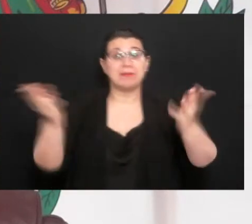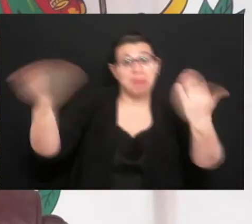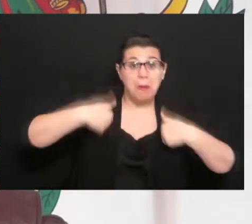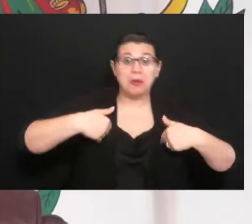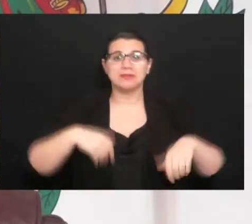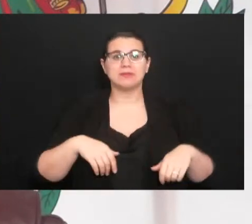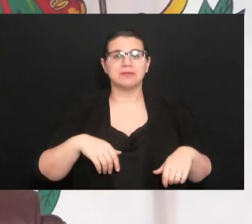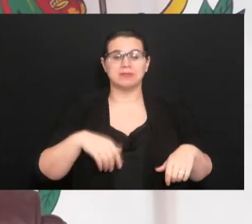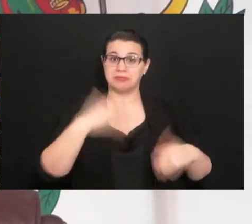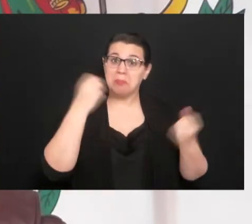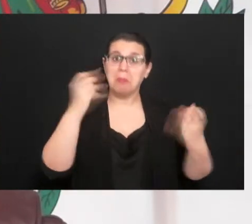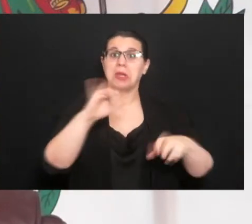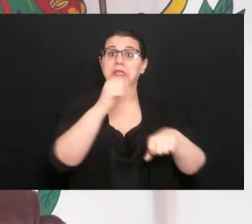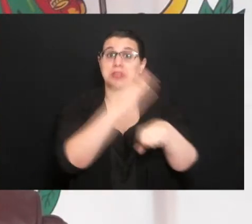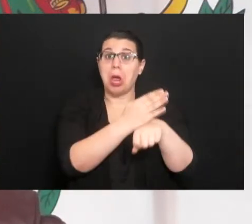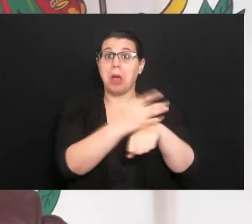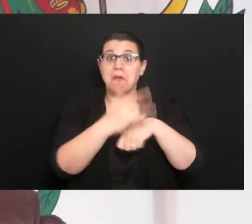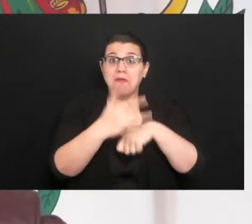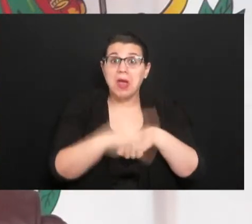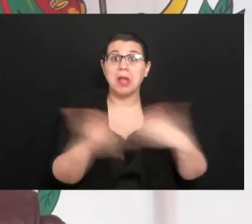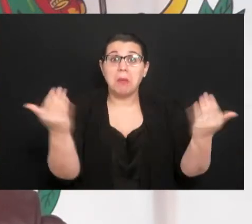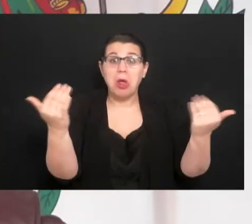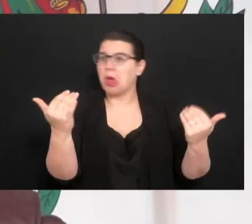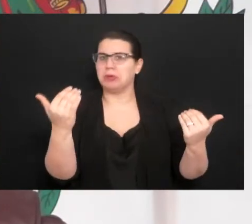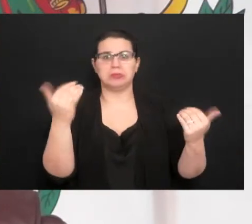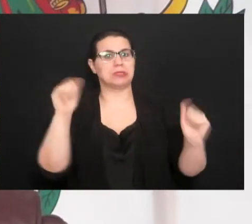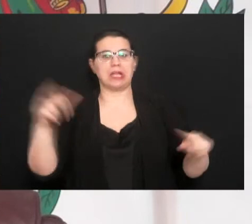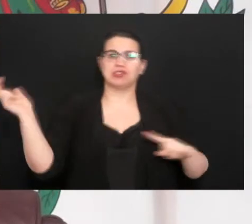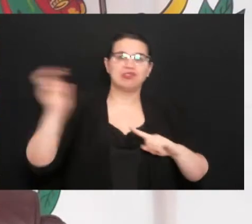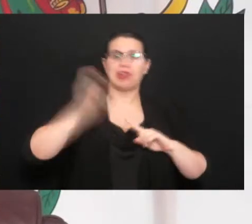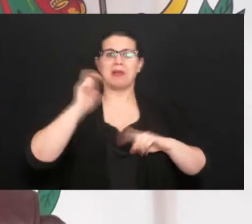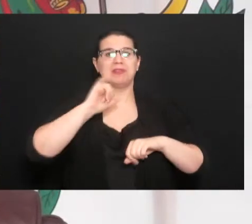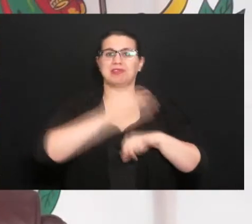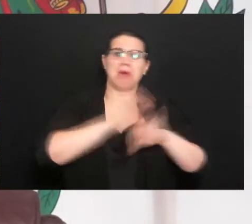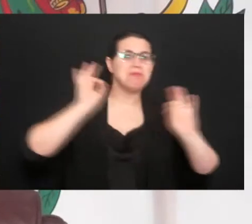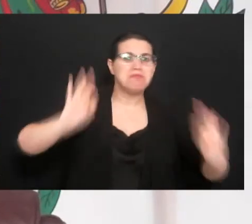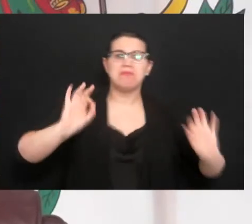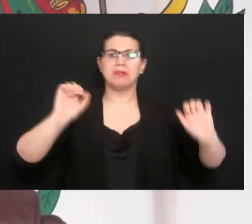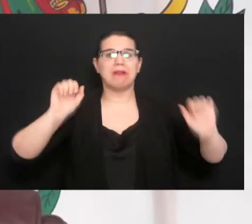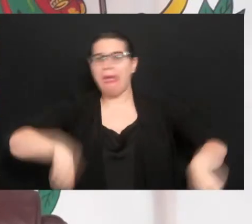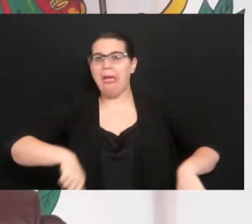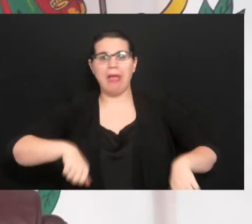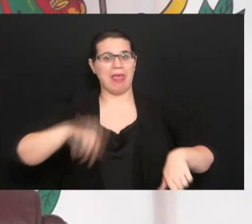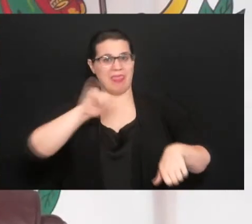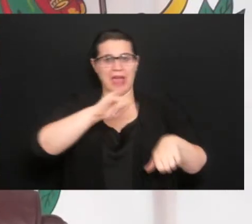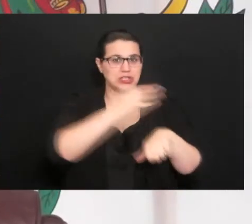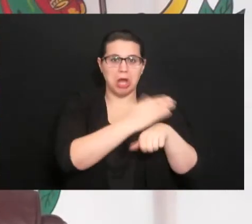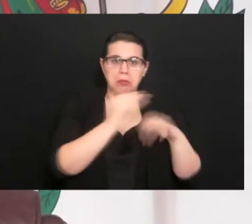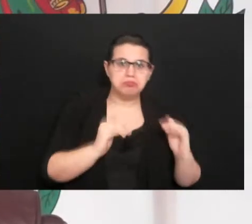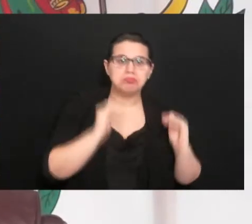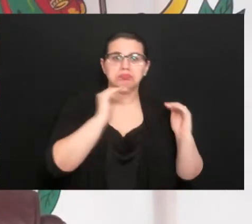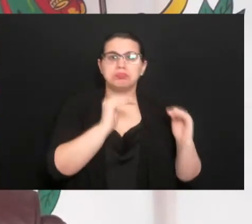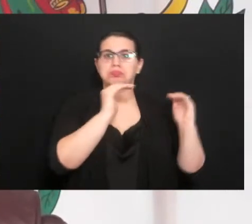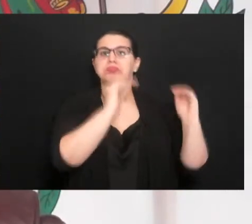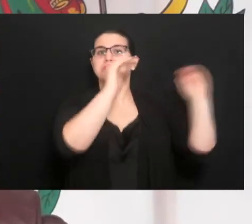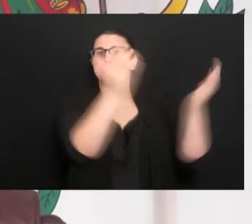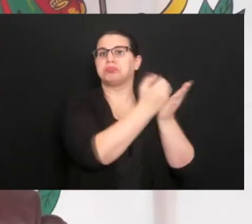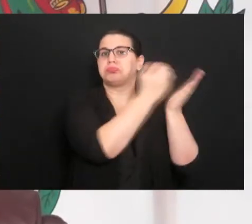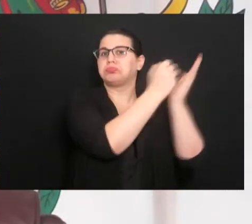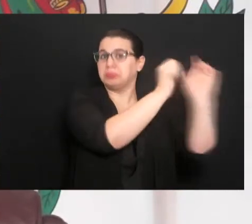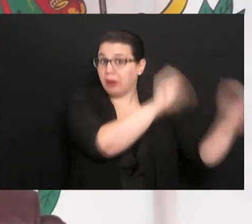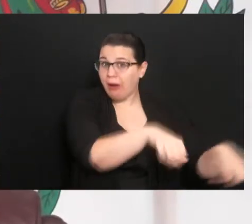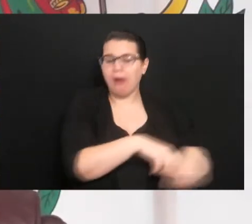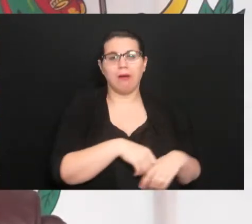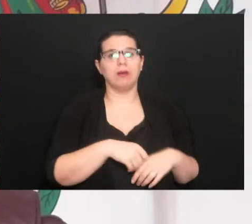they have an opportunity to have a job that's phenomenal and grow within that job and everything. But they also, while